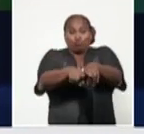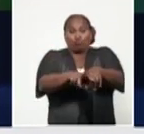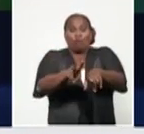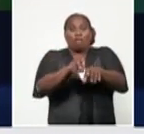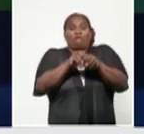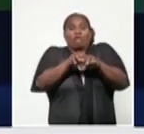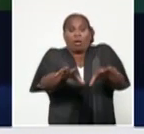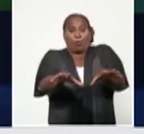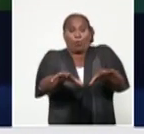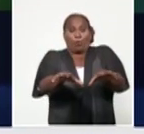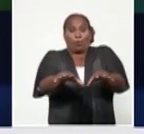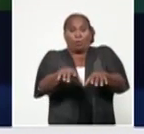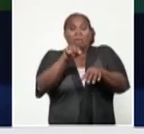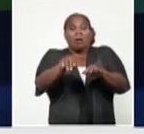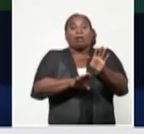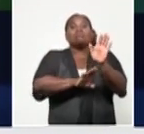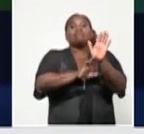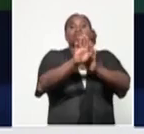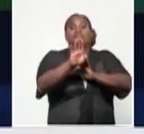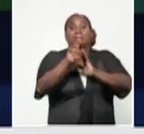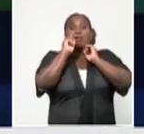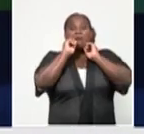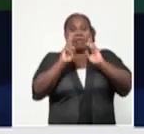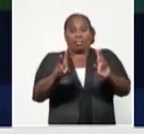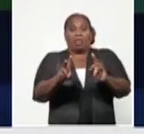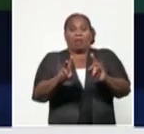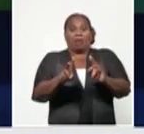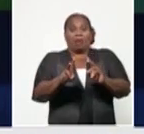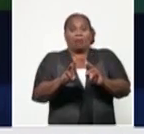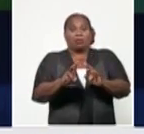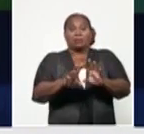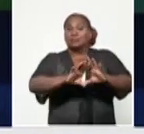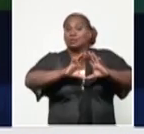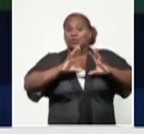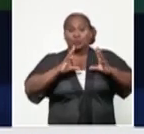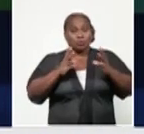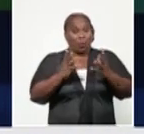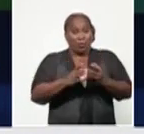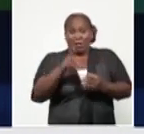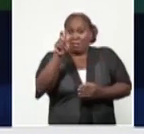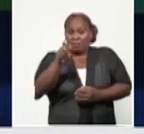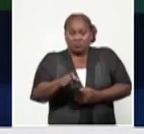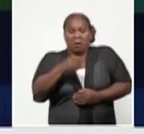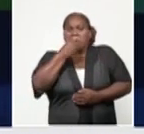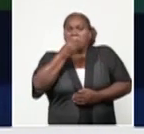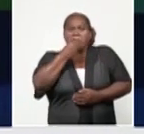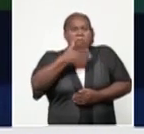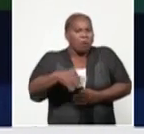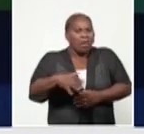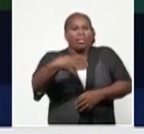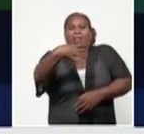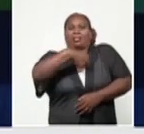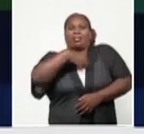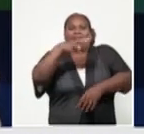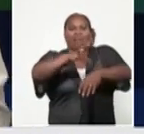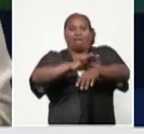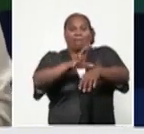of underlying health problems, all of us are at risk of falling seriously ill.